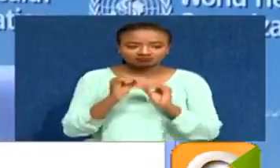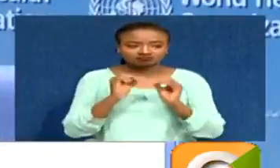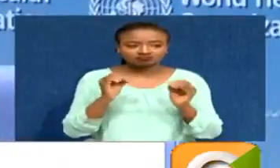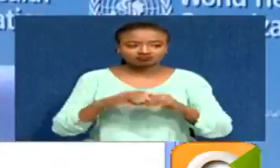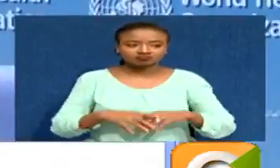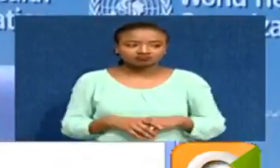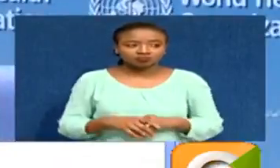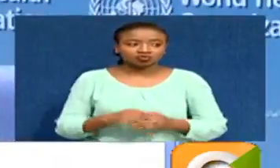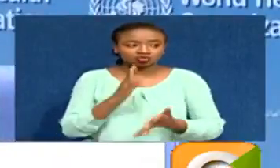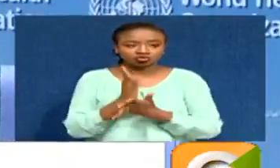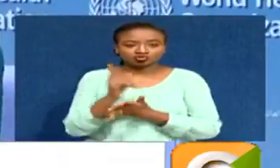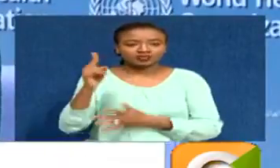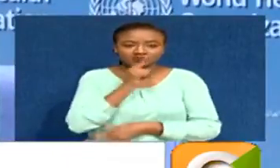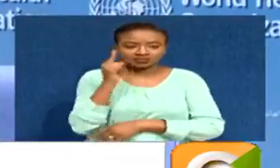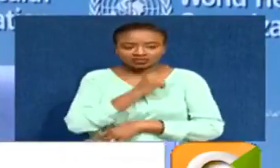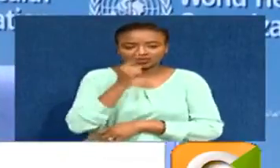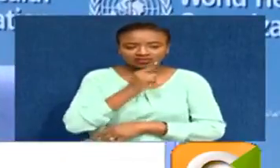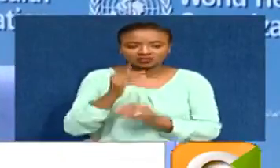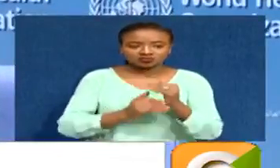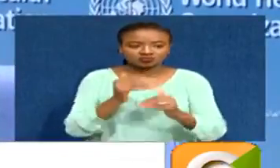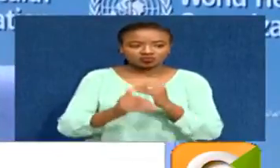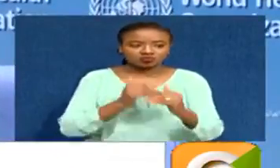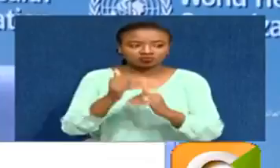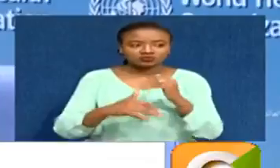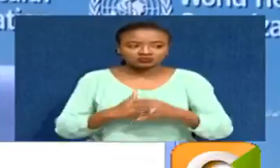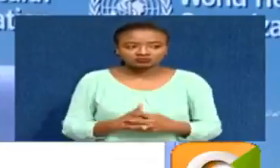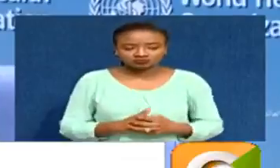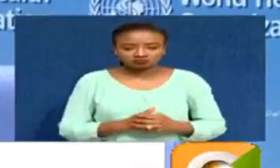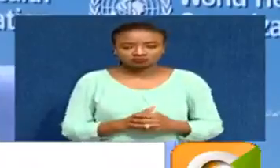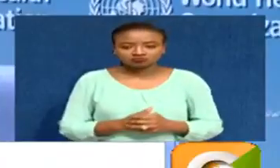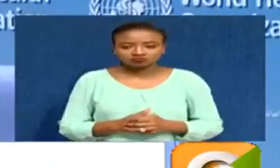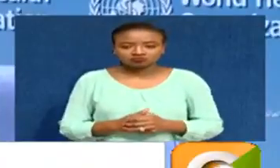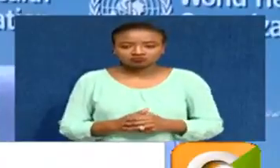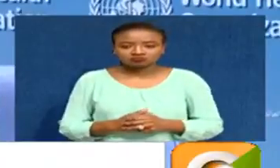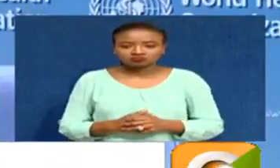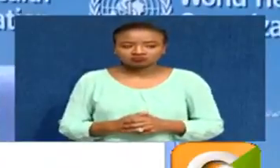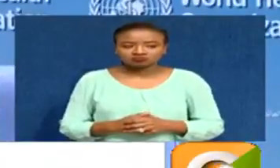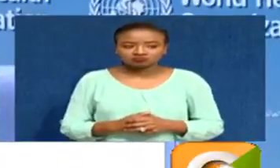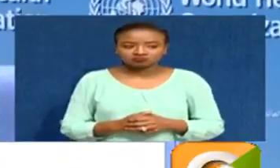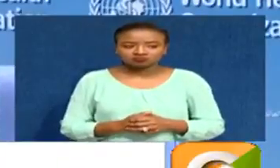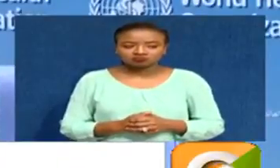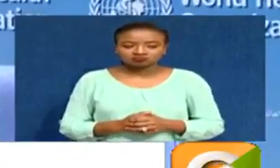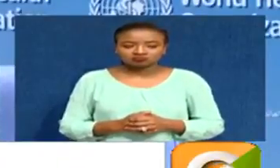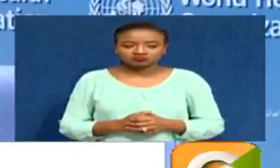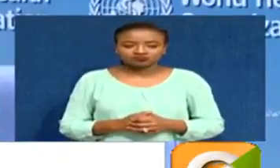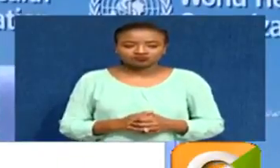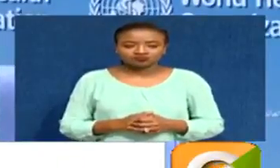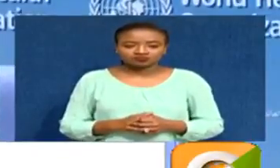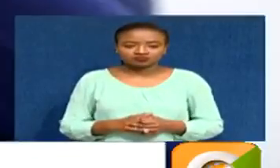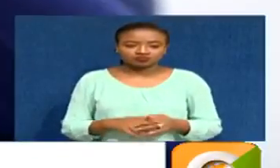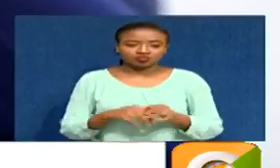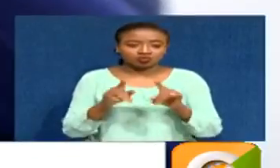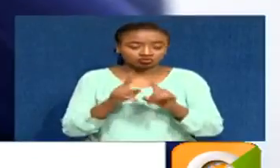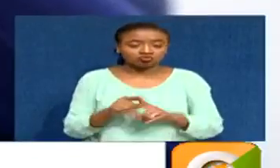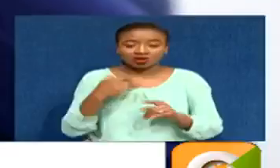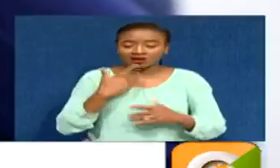of a dangerous trend here where people are in a data-free, evidence-free zone as far as a mix and match. There is limited data